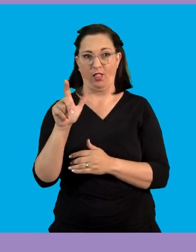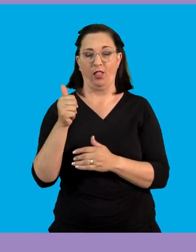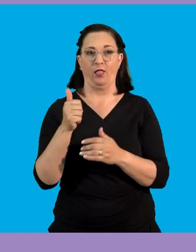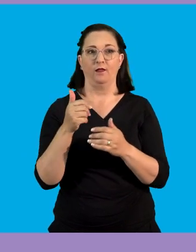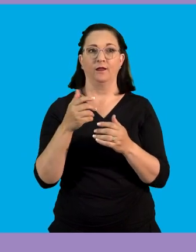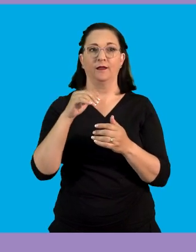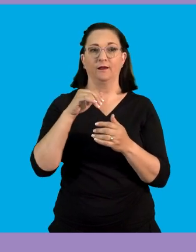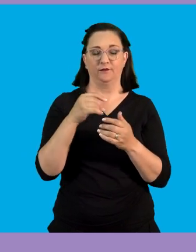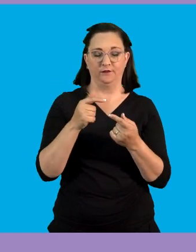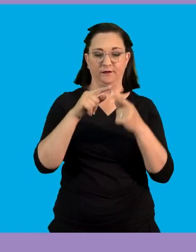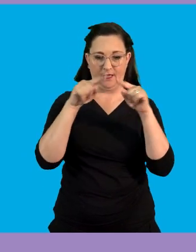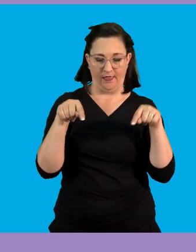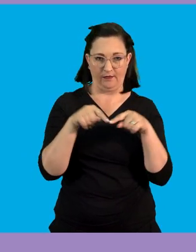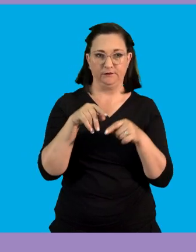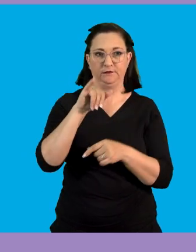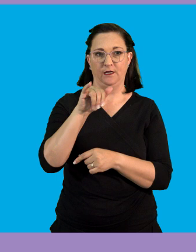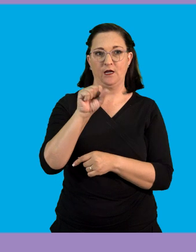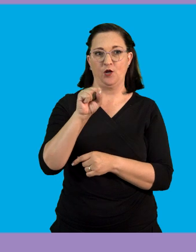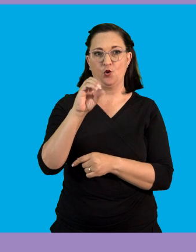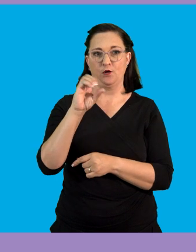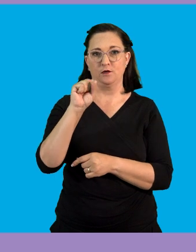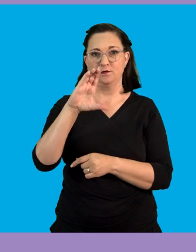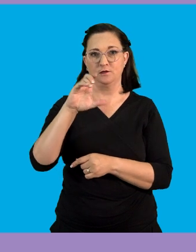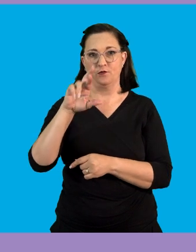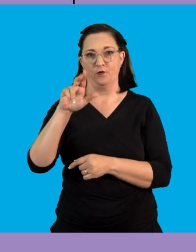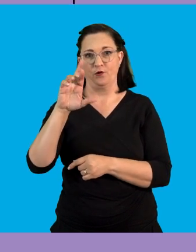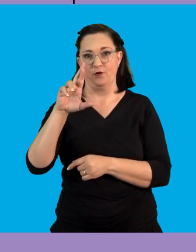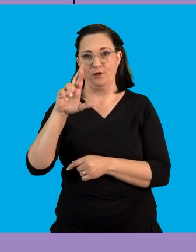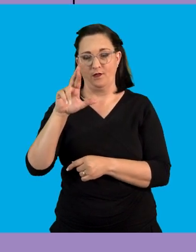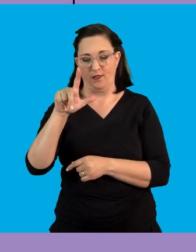isosceles triangles, and right-angled triangles.